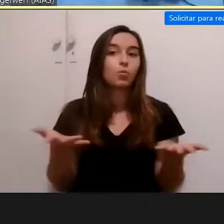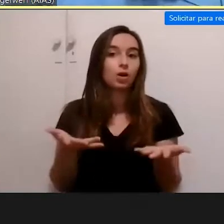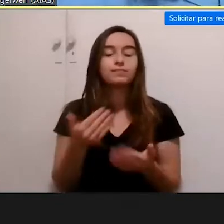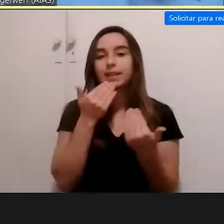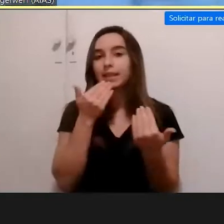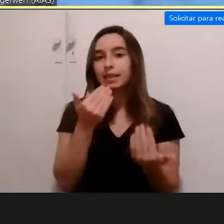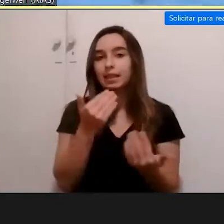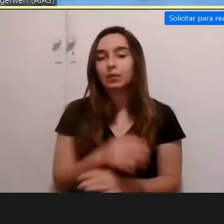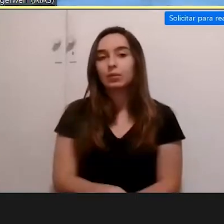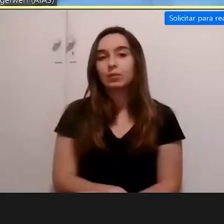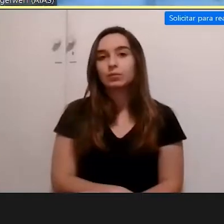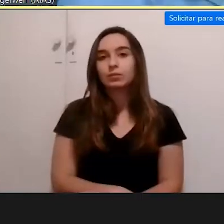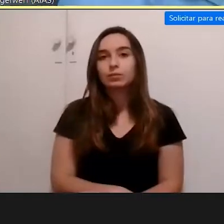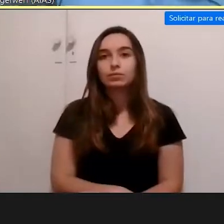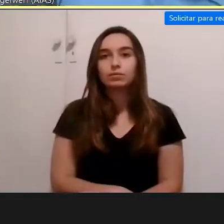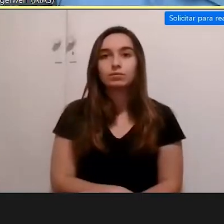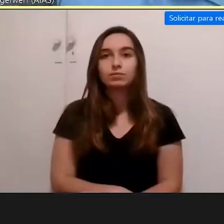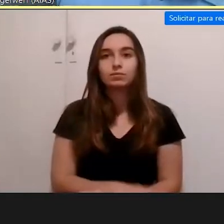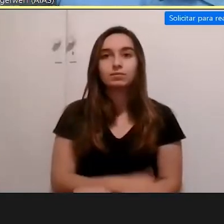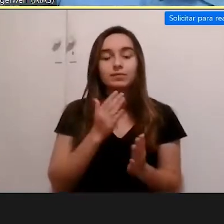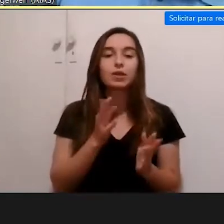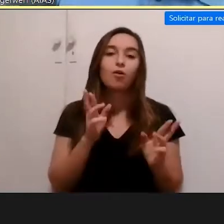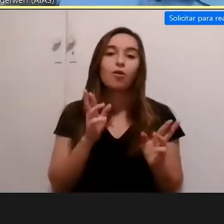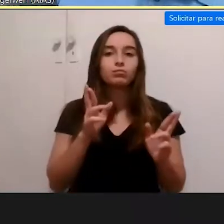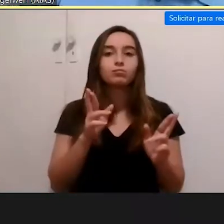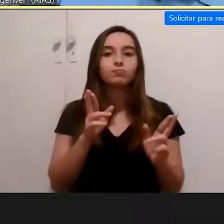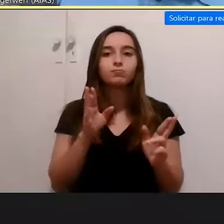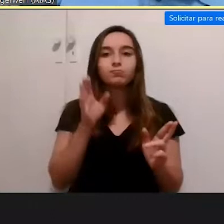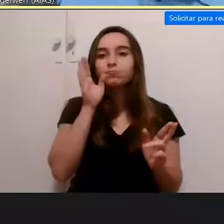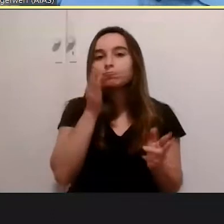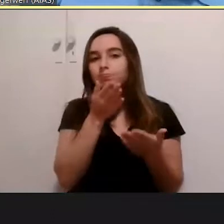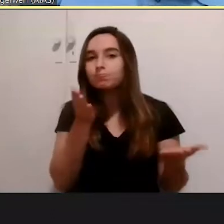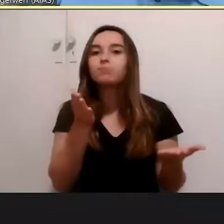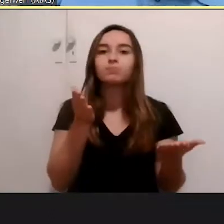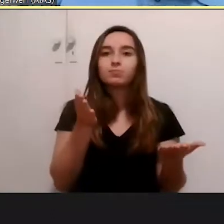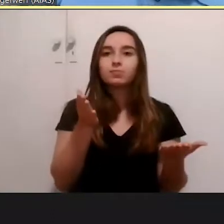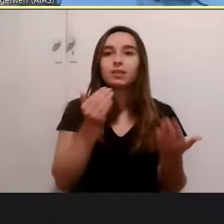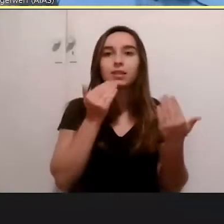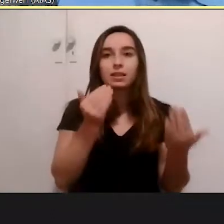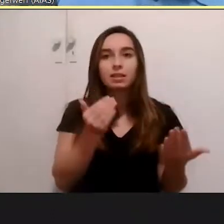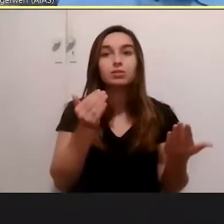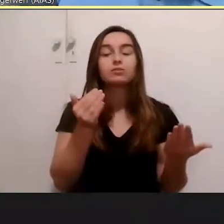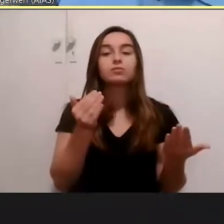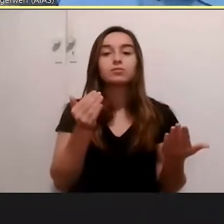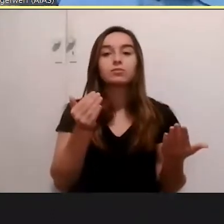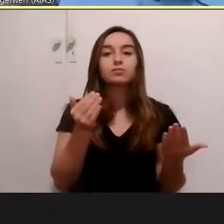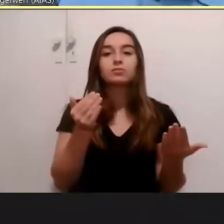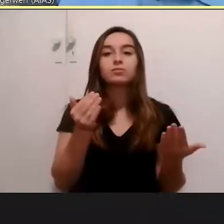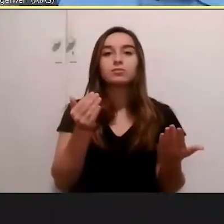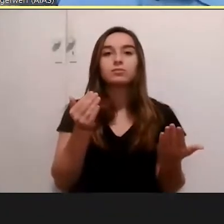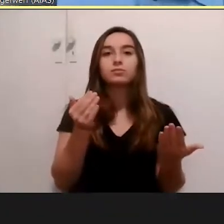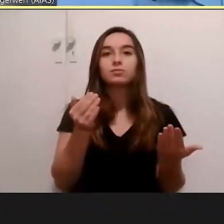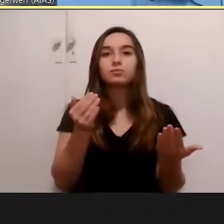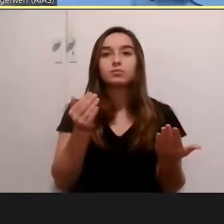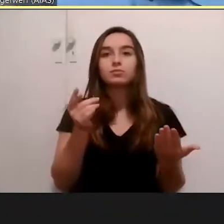Rachel. I hope you can hear me well. Thank you also to Emmanuel, who actually spoke a lot about the